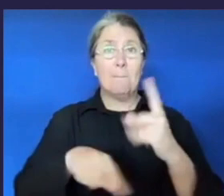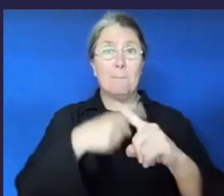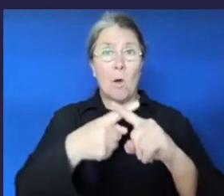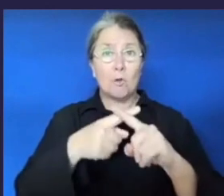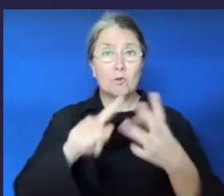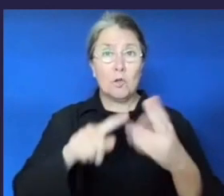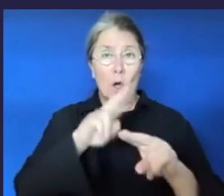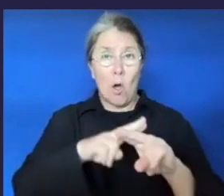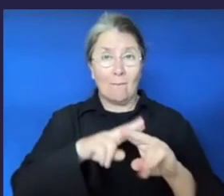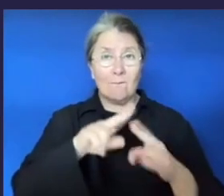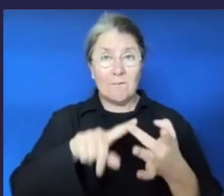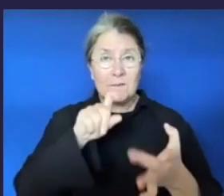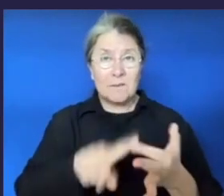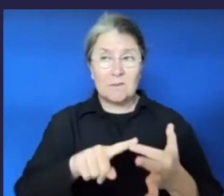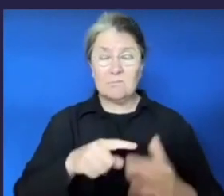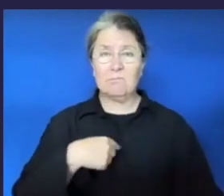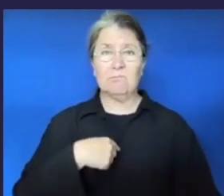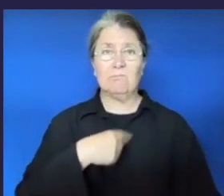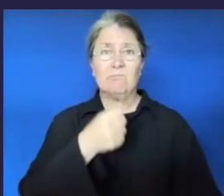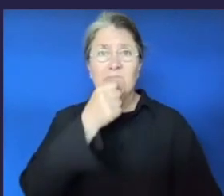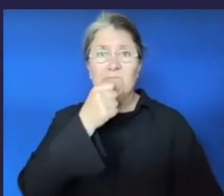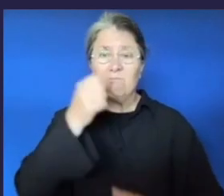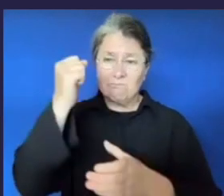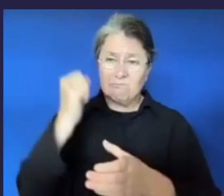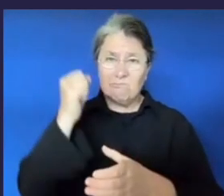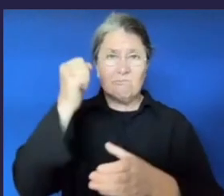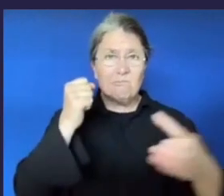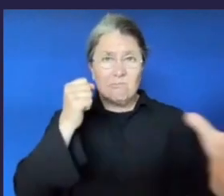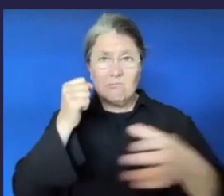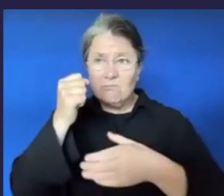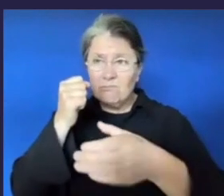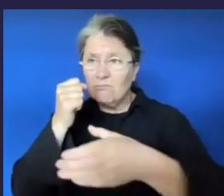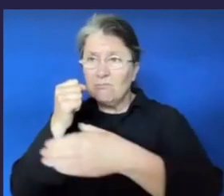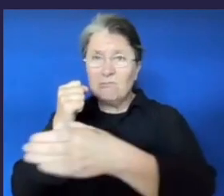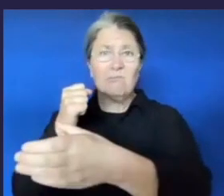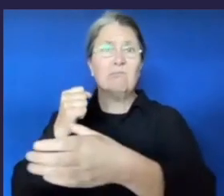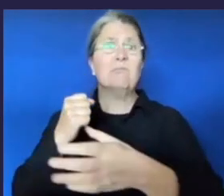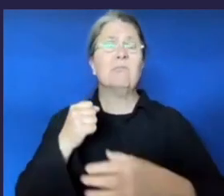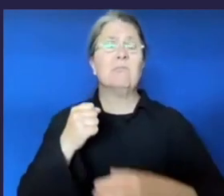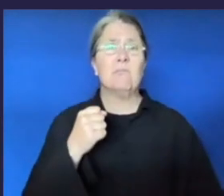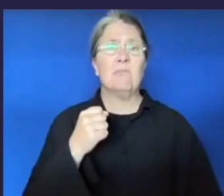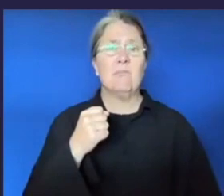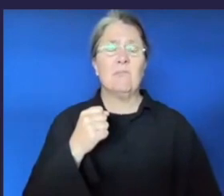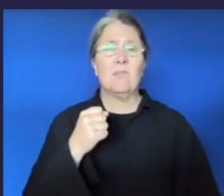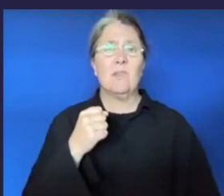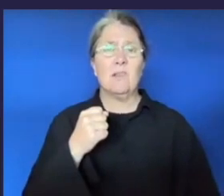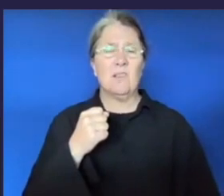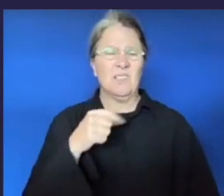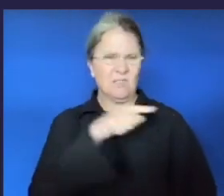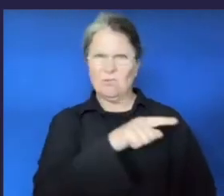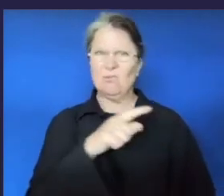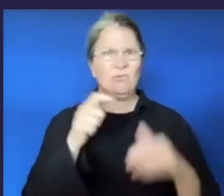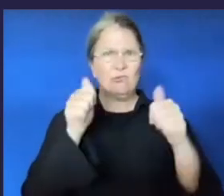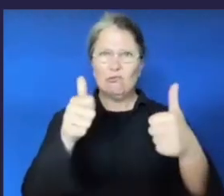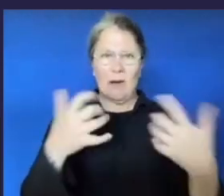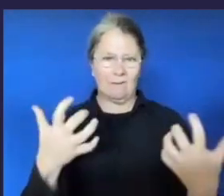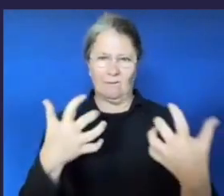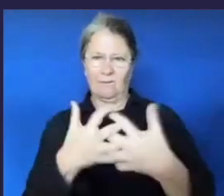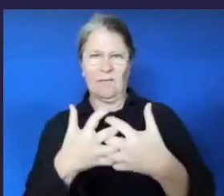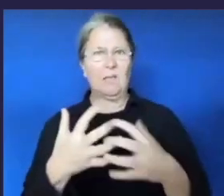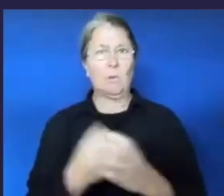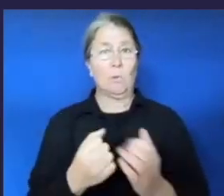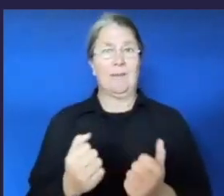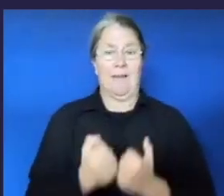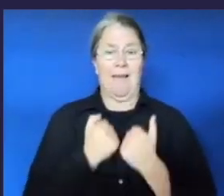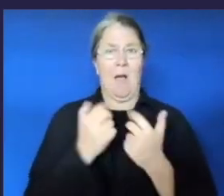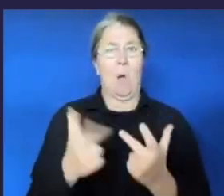and ushering. And she's a great fit because she really fits in well with the personalities that we have here. She's